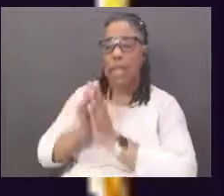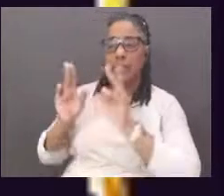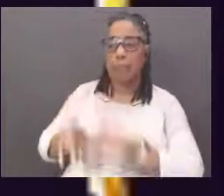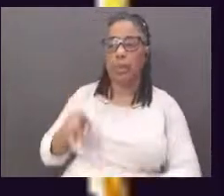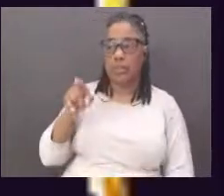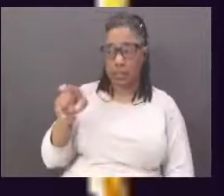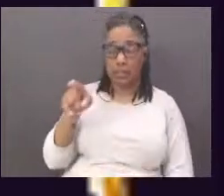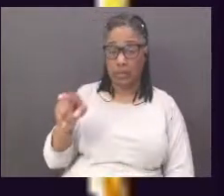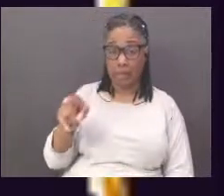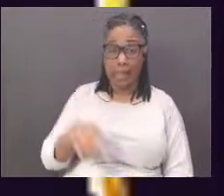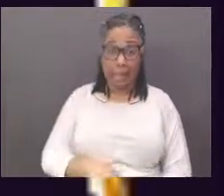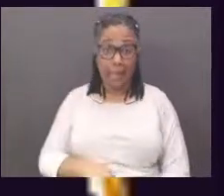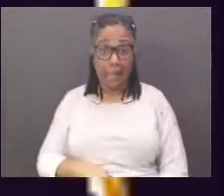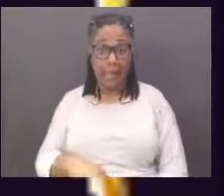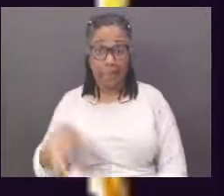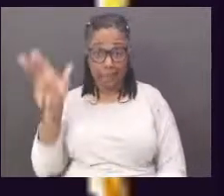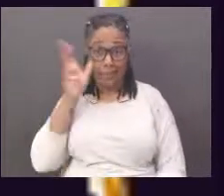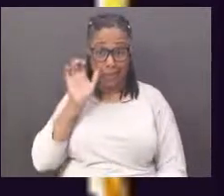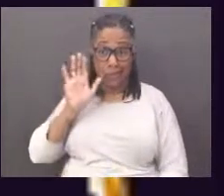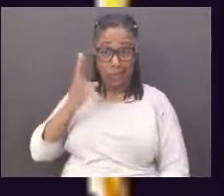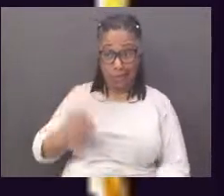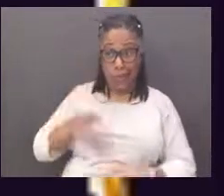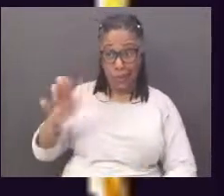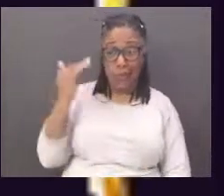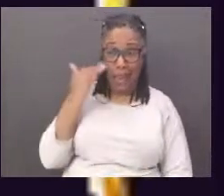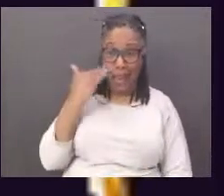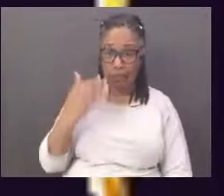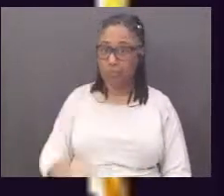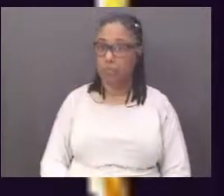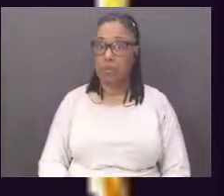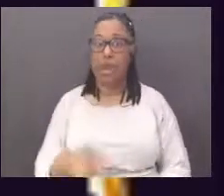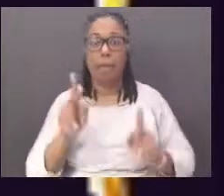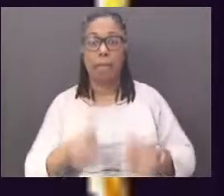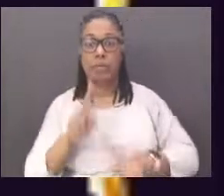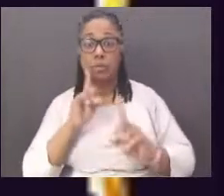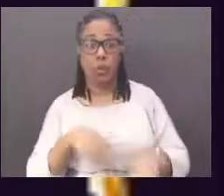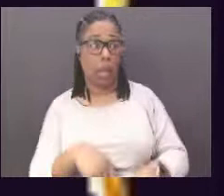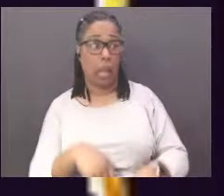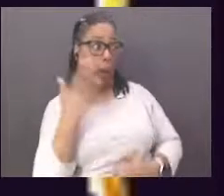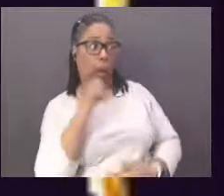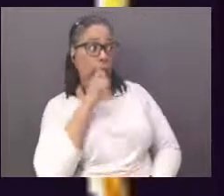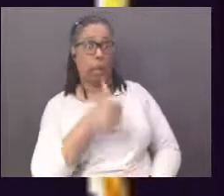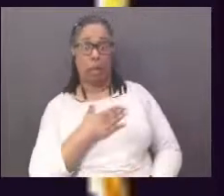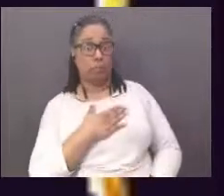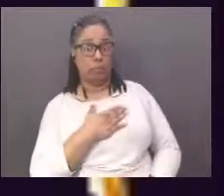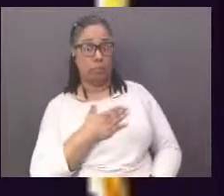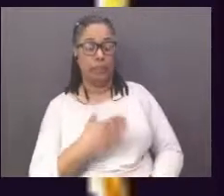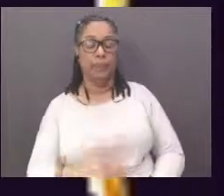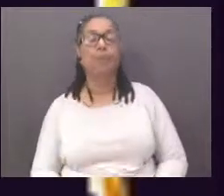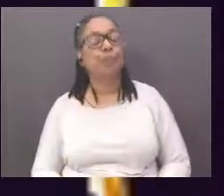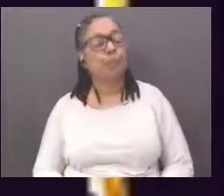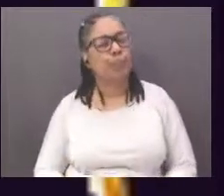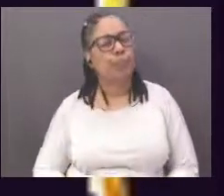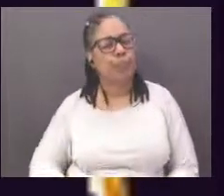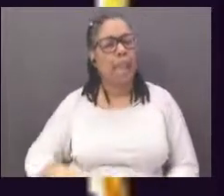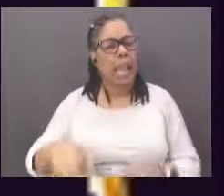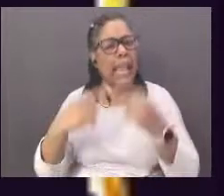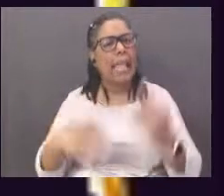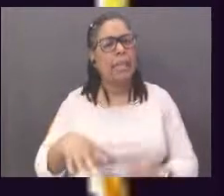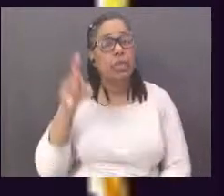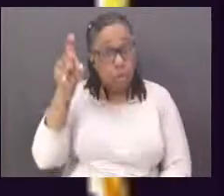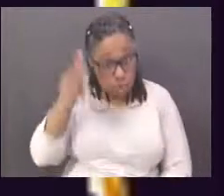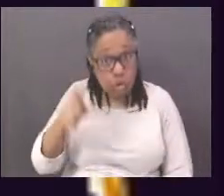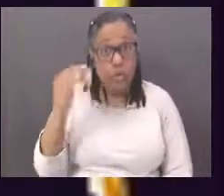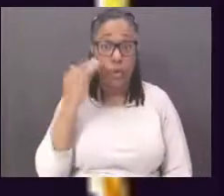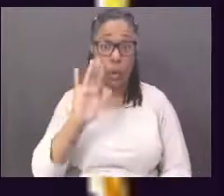say, I sure hope not. Well, I'm here this morning to suggest to you that your enemy should know your name. And